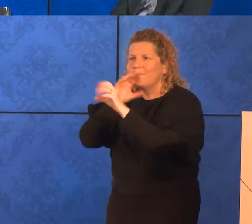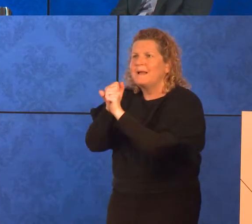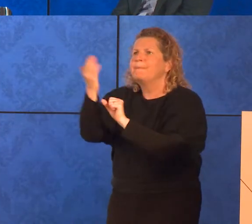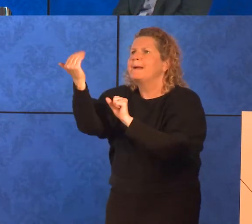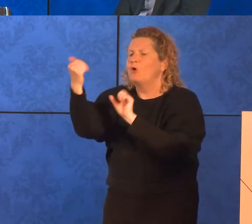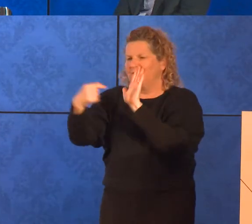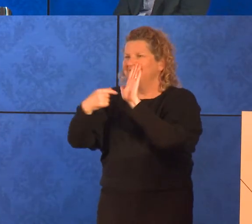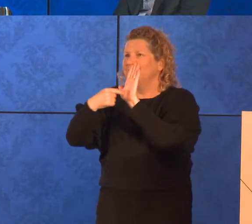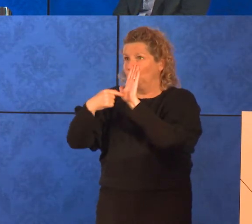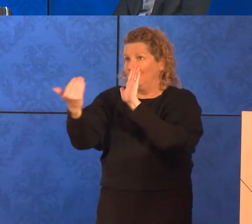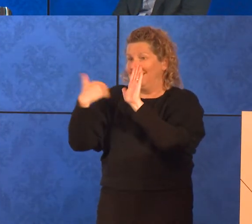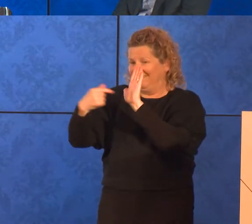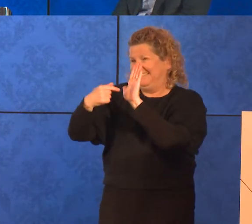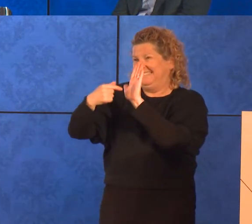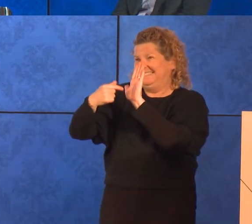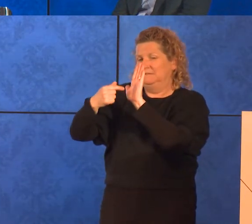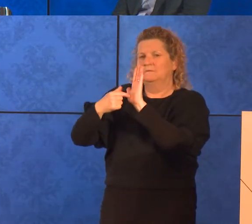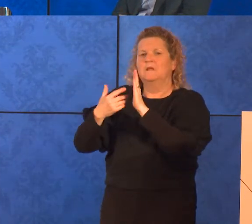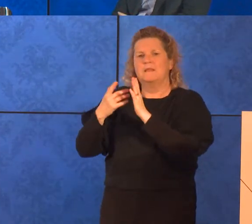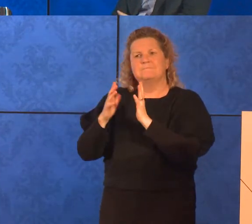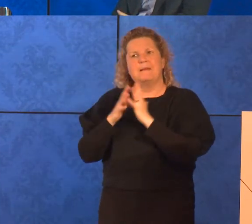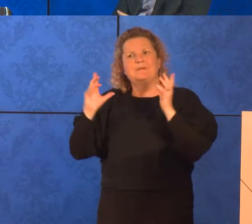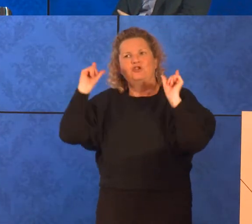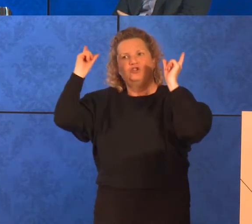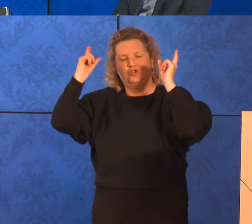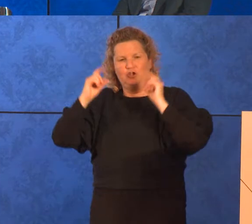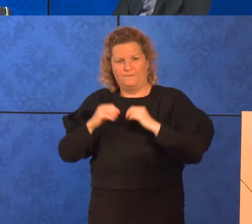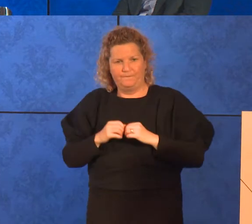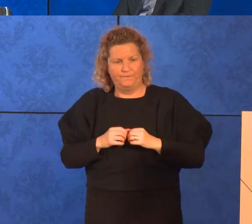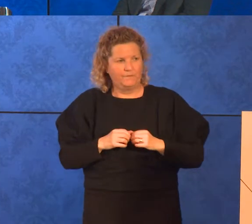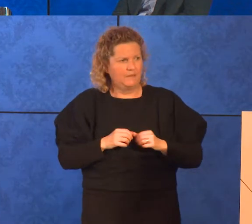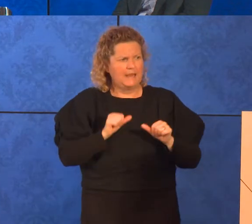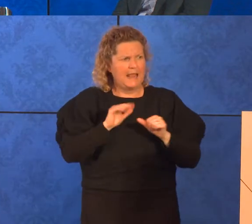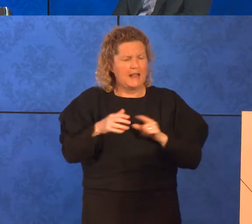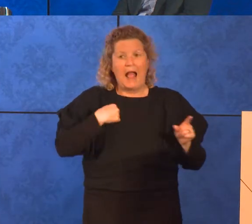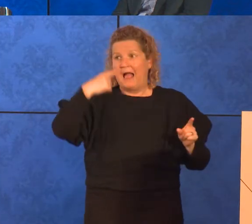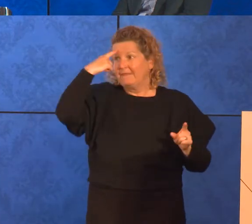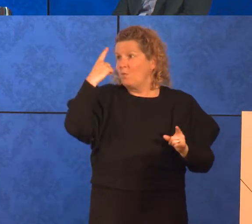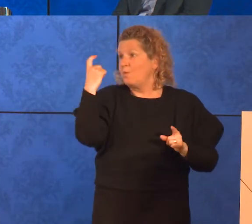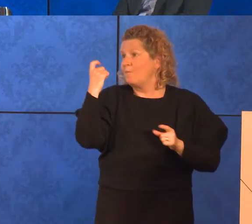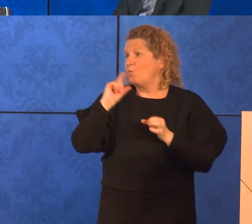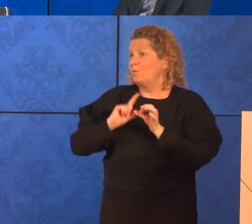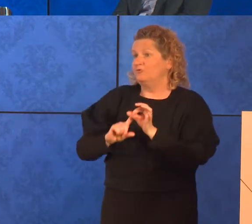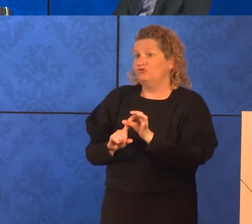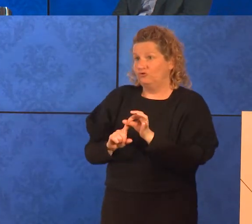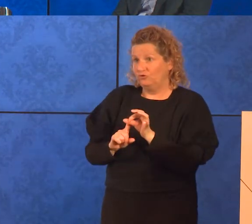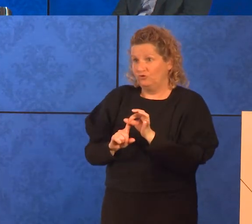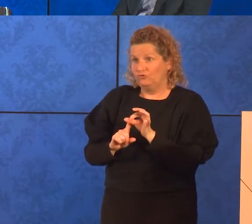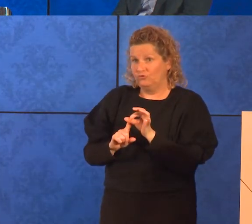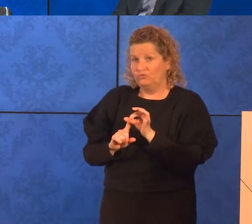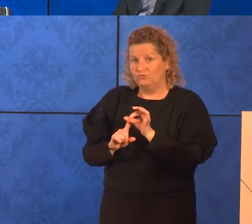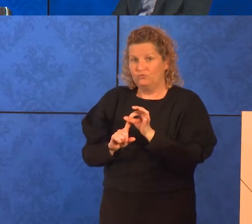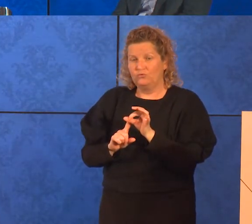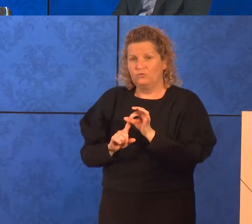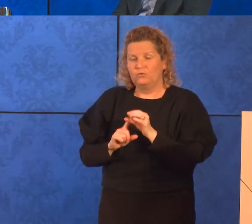out of this process? That's my main concern. Excellent. And I think we've got one final question. Many questions on this will be asked,